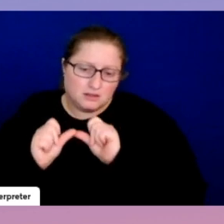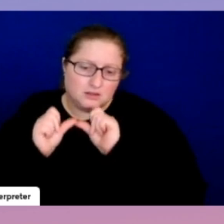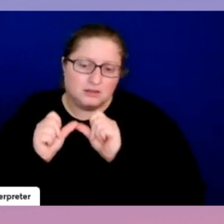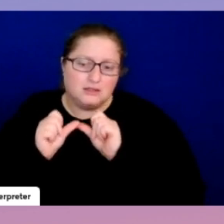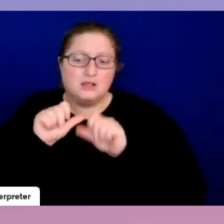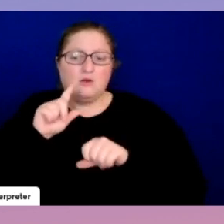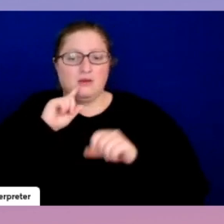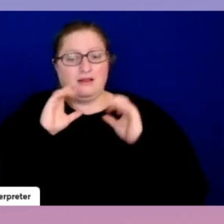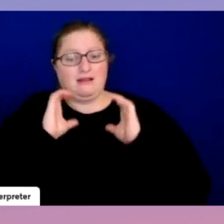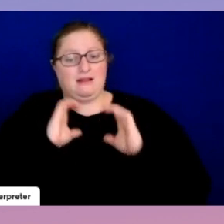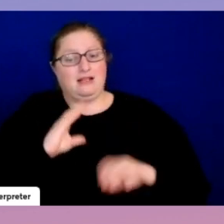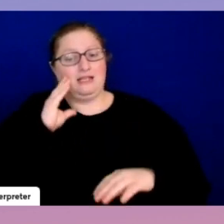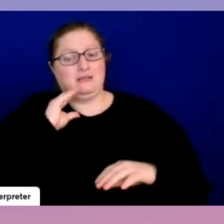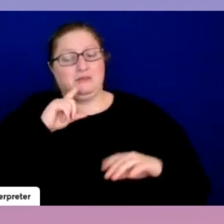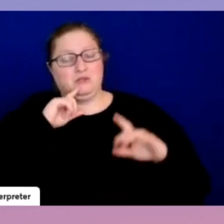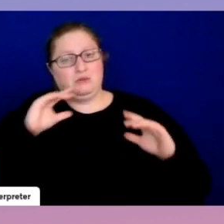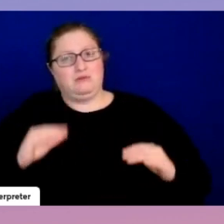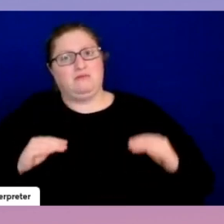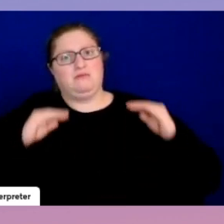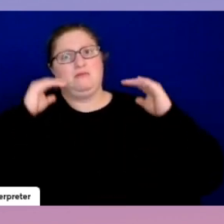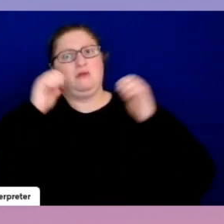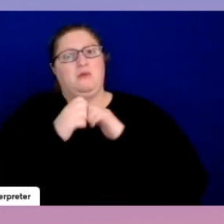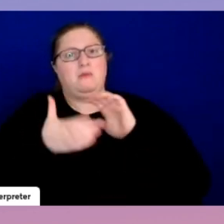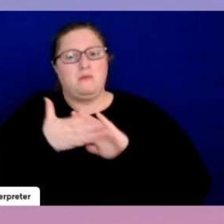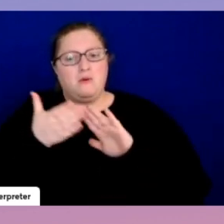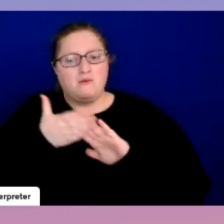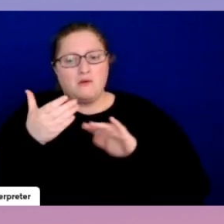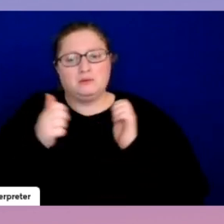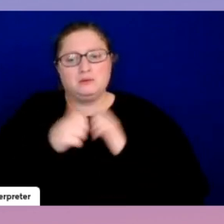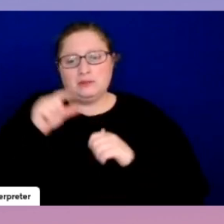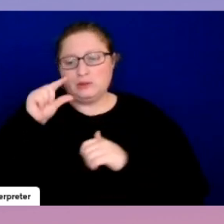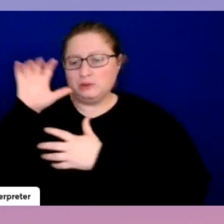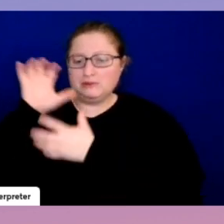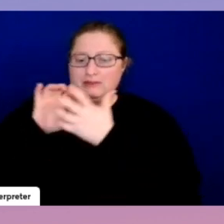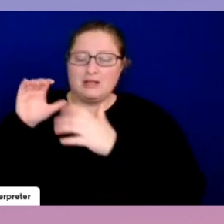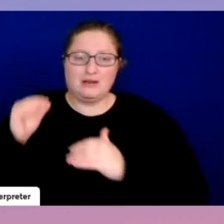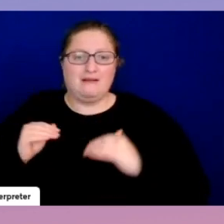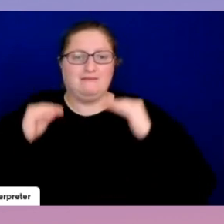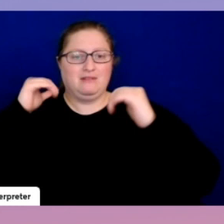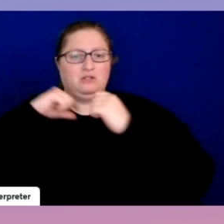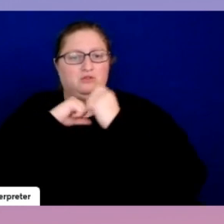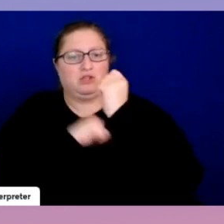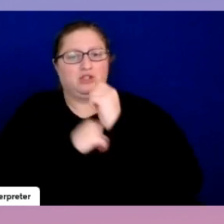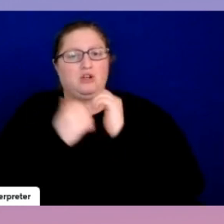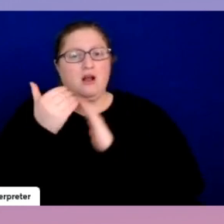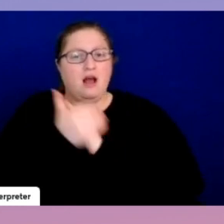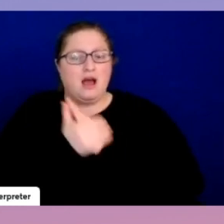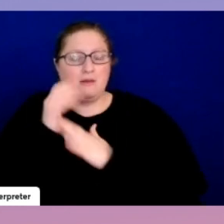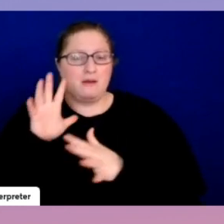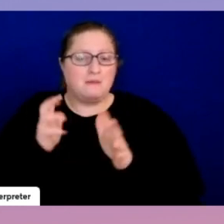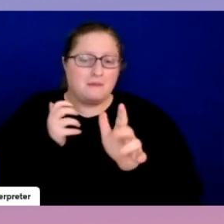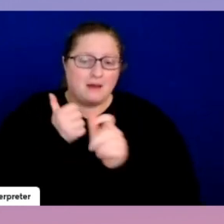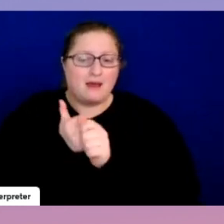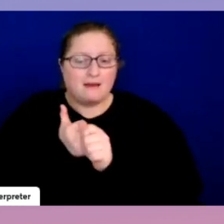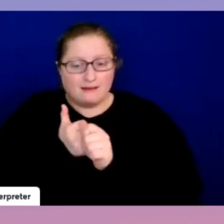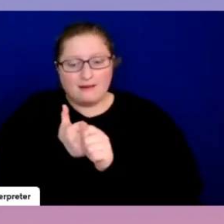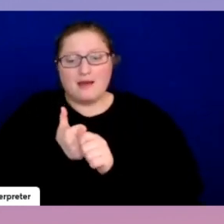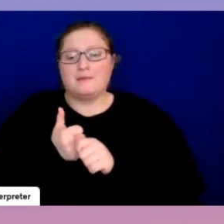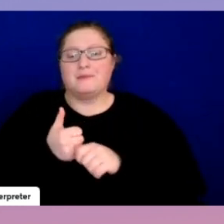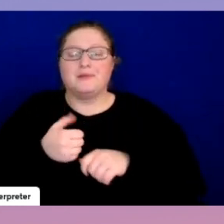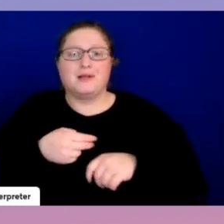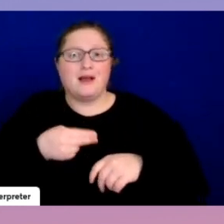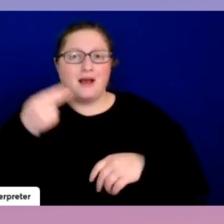performance thanks to Google Cloud's advanced infrastructure. With automatic backups, high availability, and global